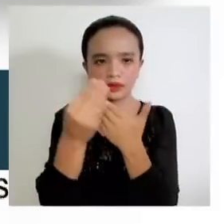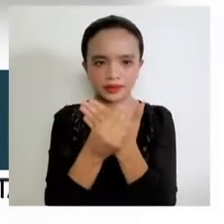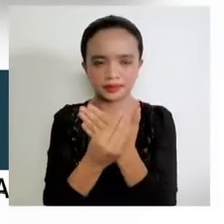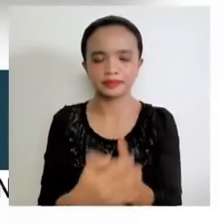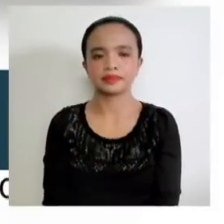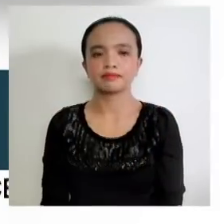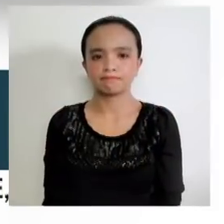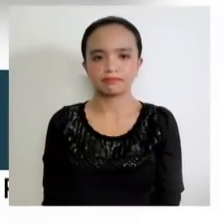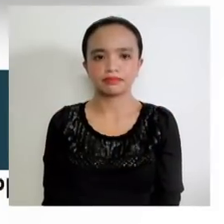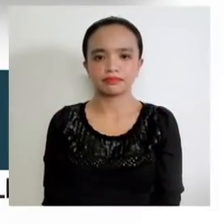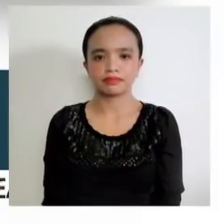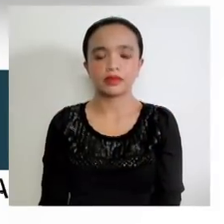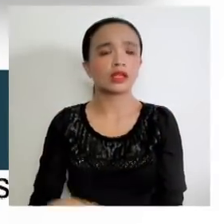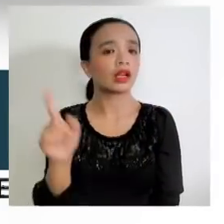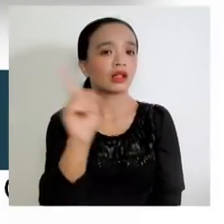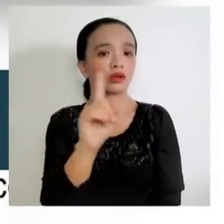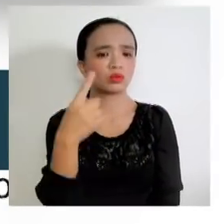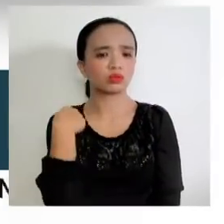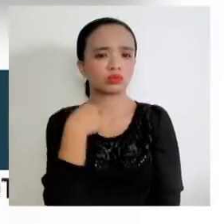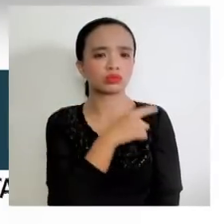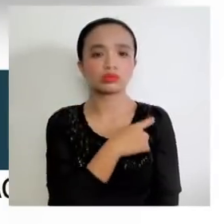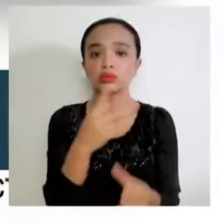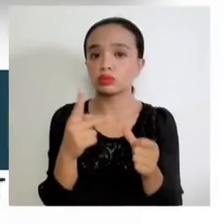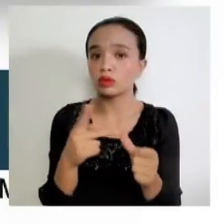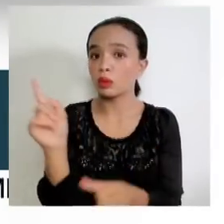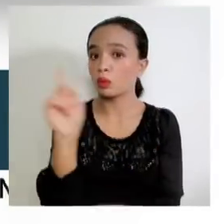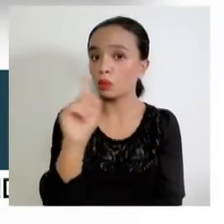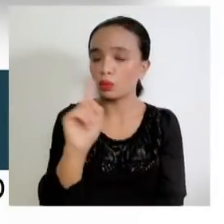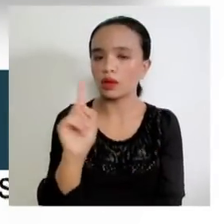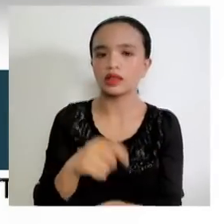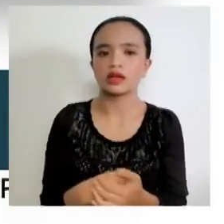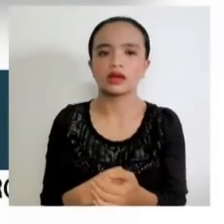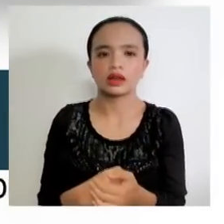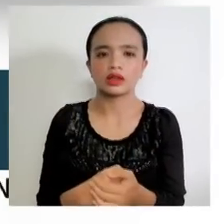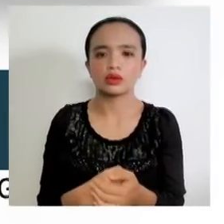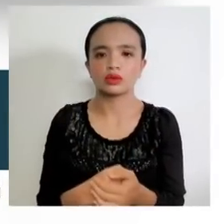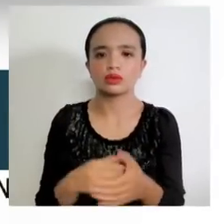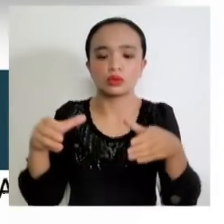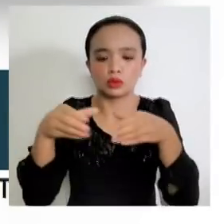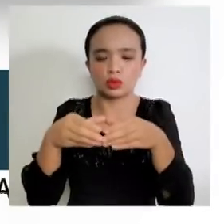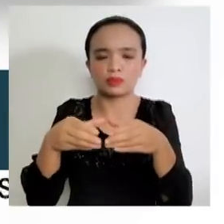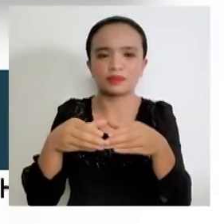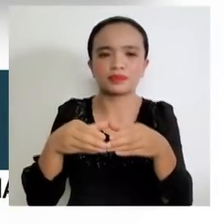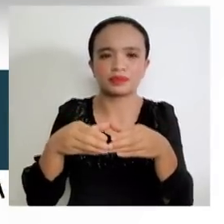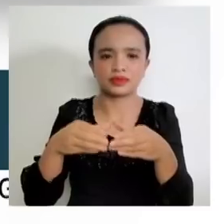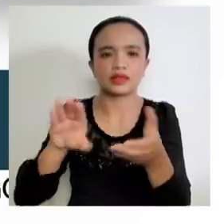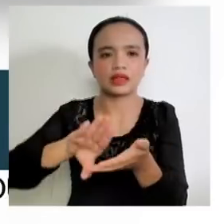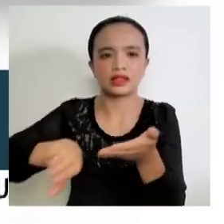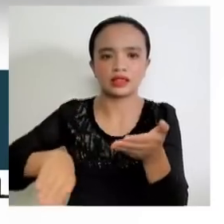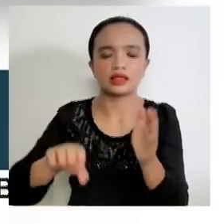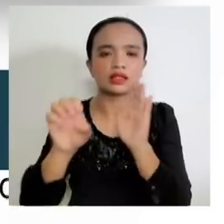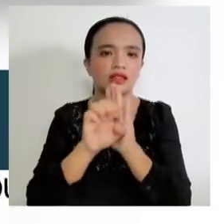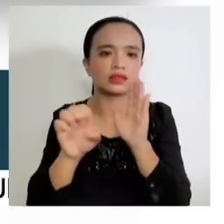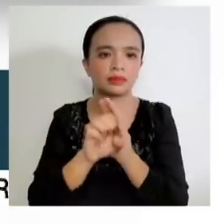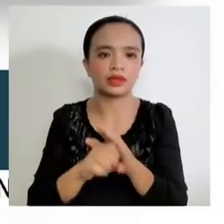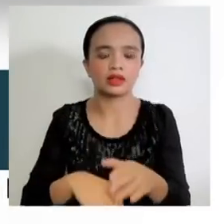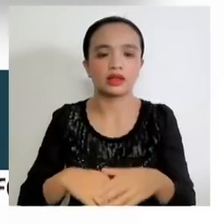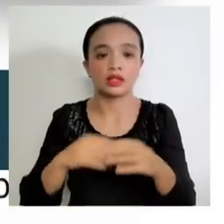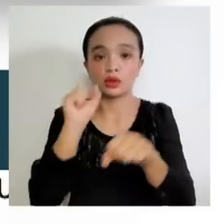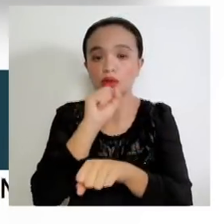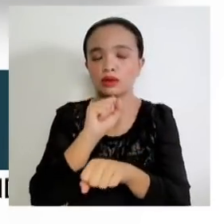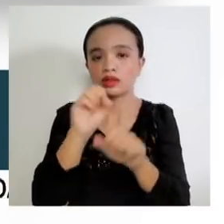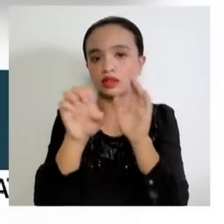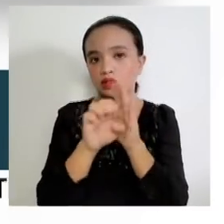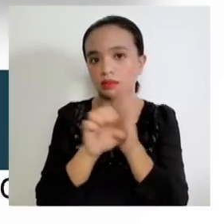Ang pinaprioritize po natin dito, yung vulnerable sector. Kasi halimbawa po, yung mga displaced po natin